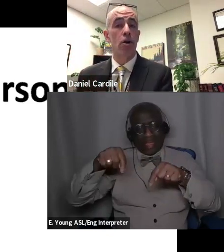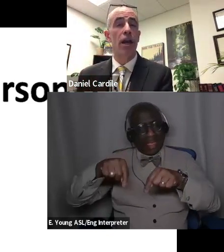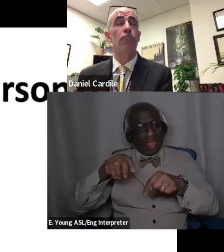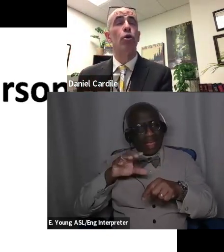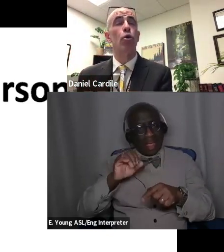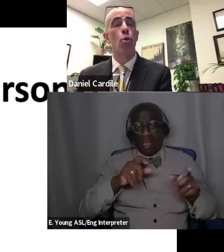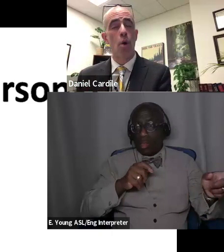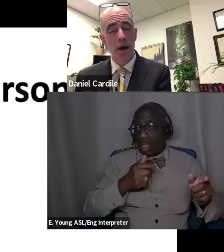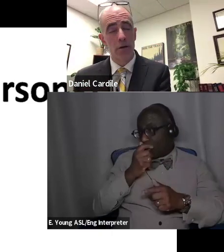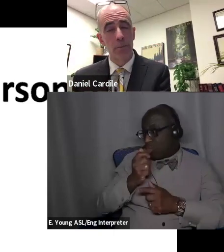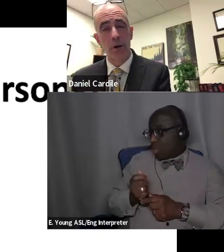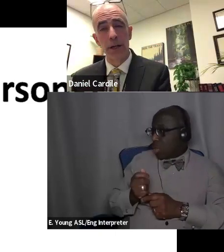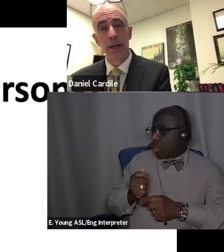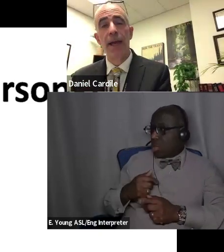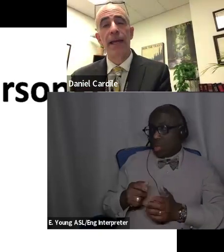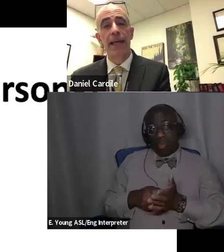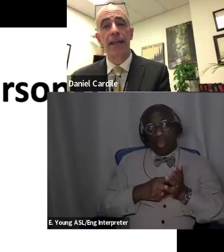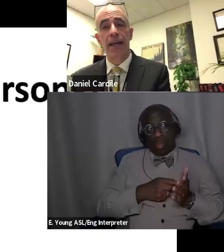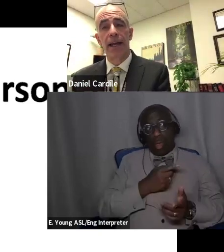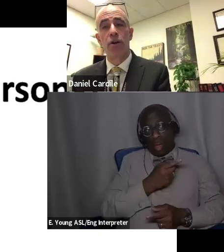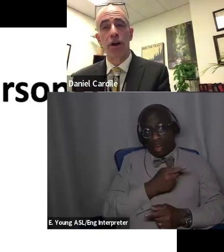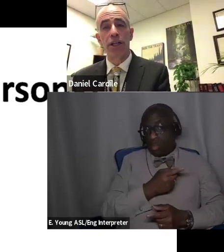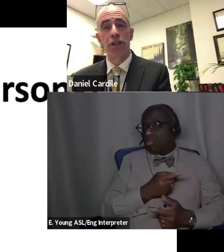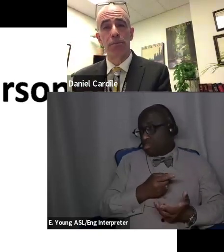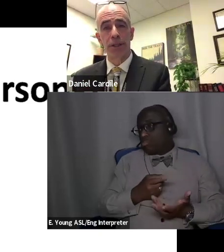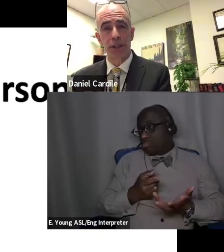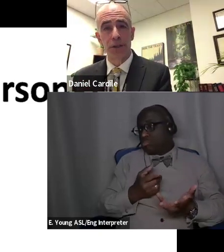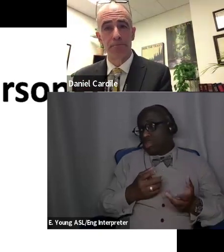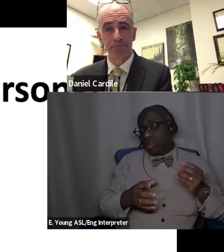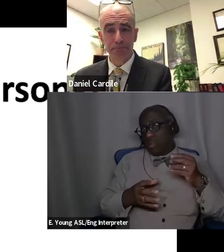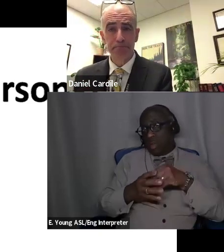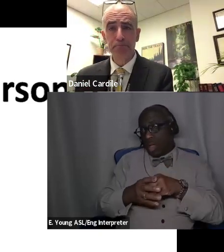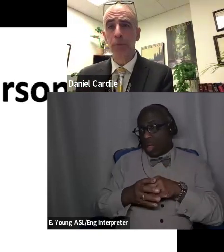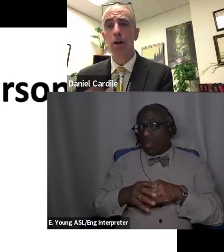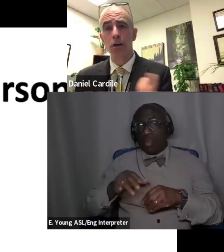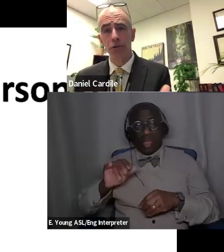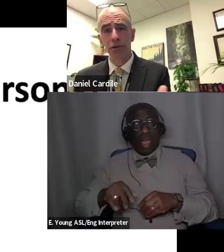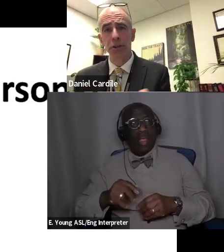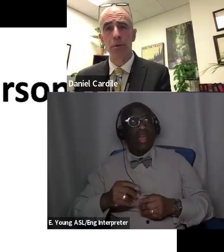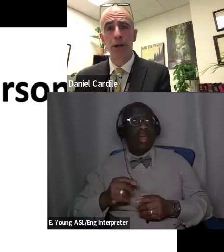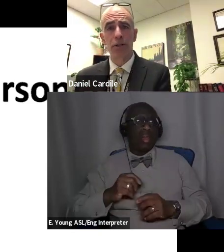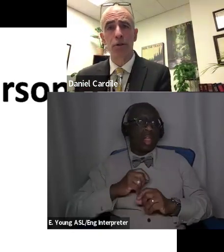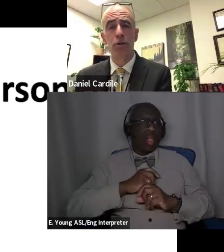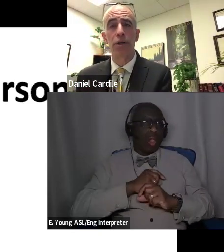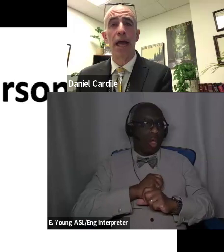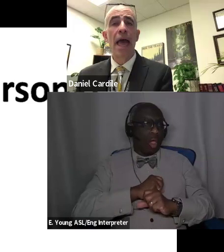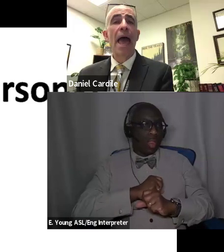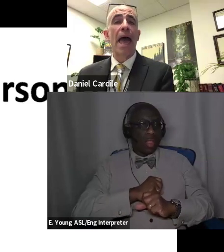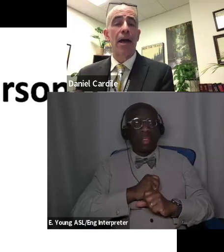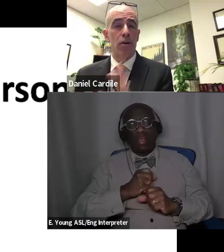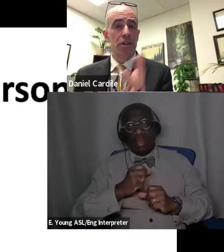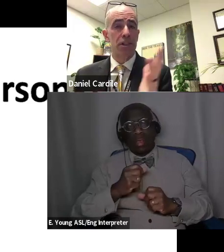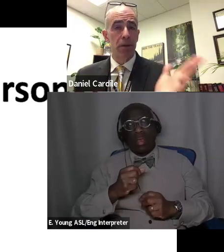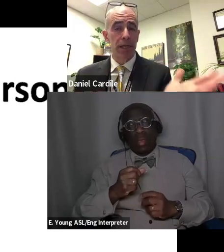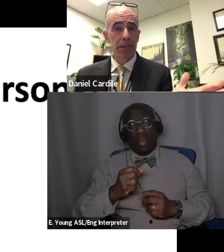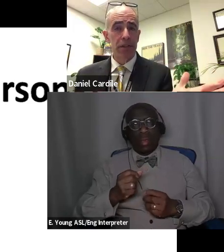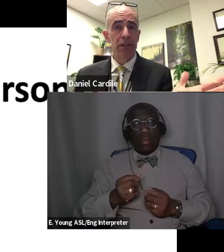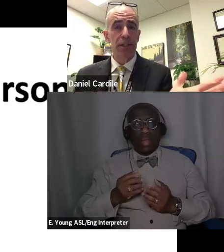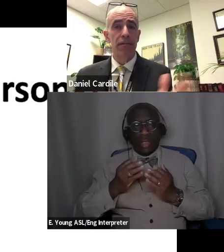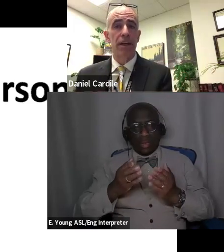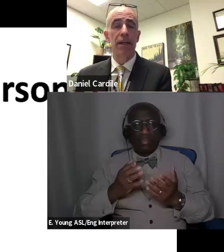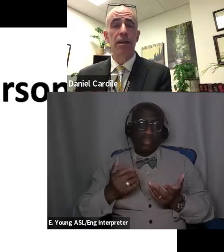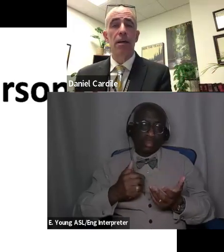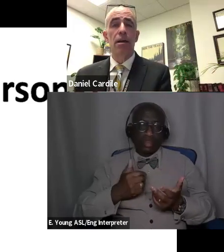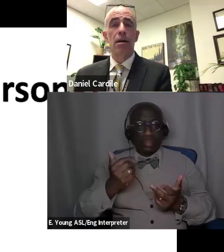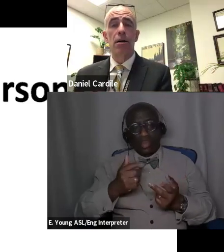meaning that they are a required party in a guardianship petition. Other interested parties include adult